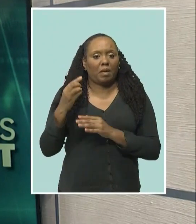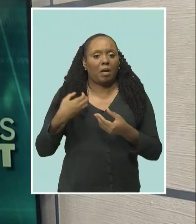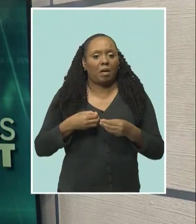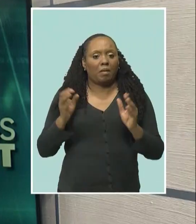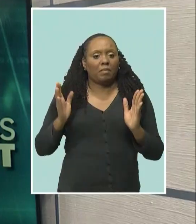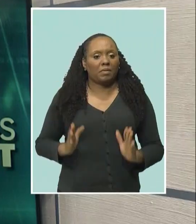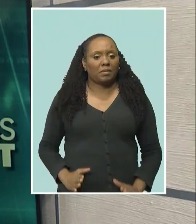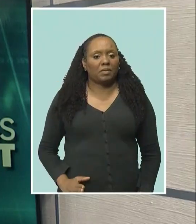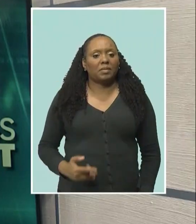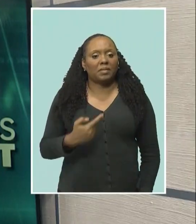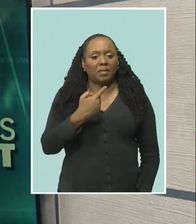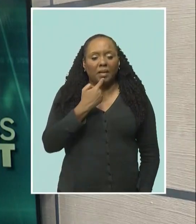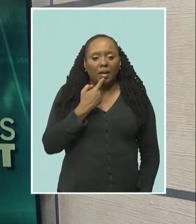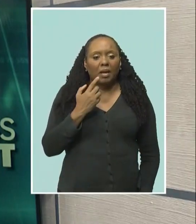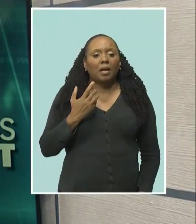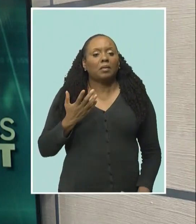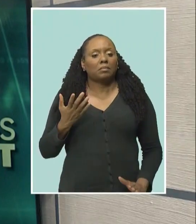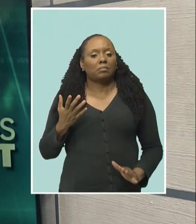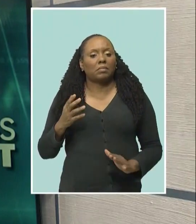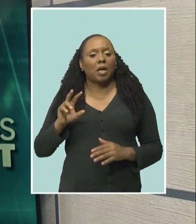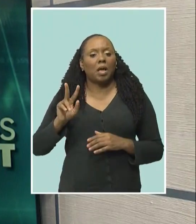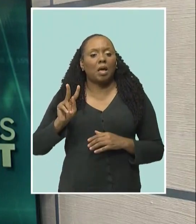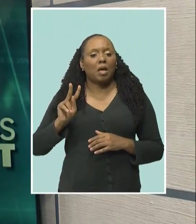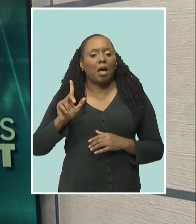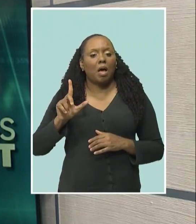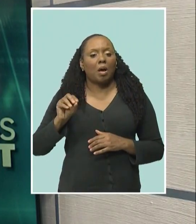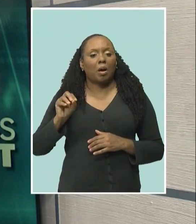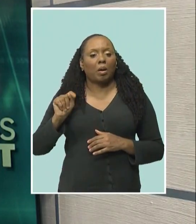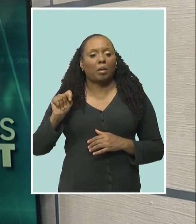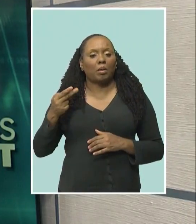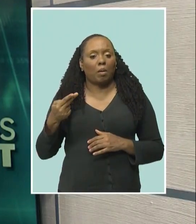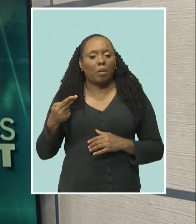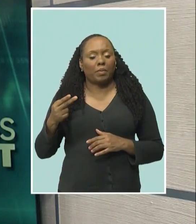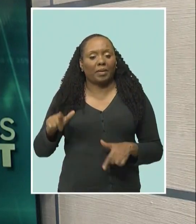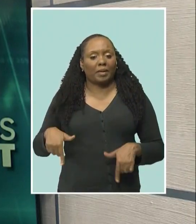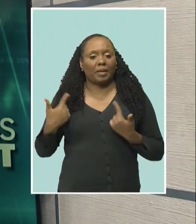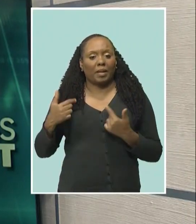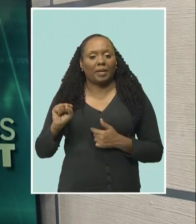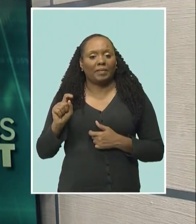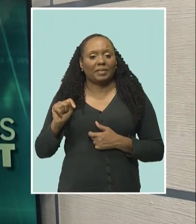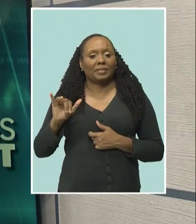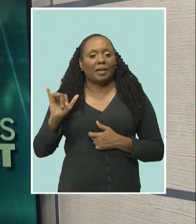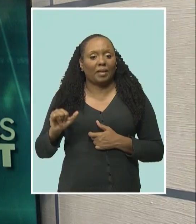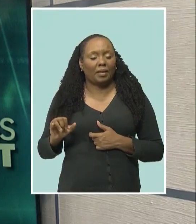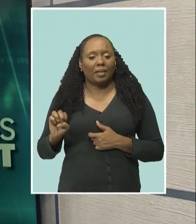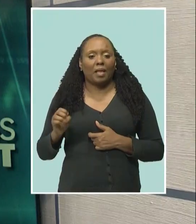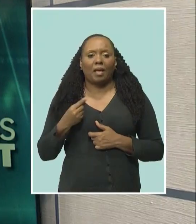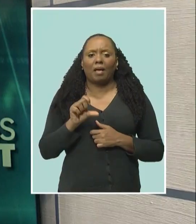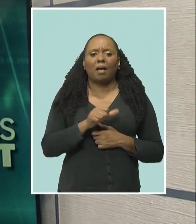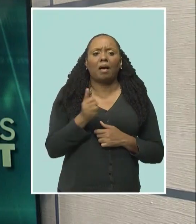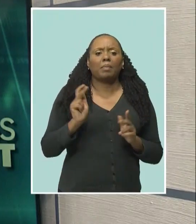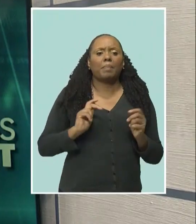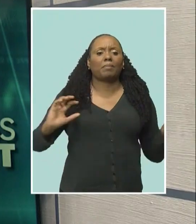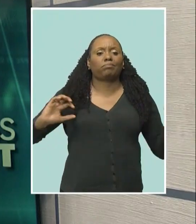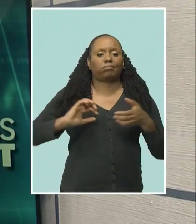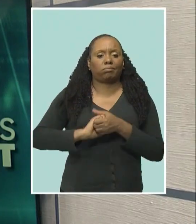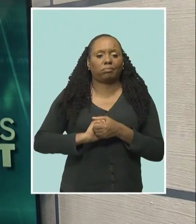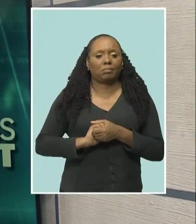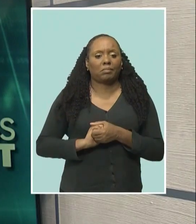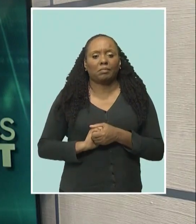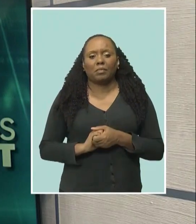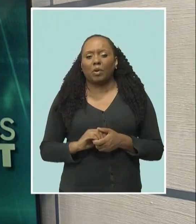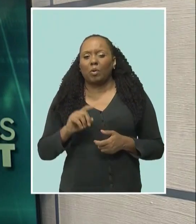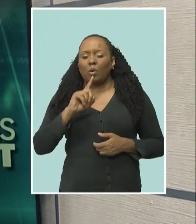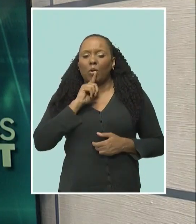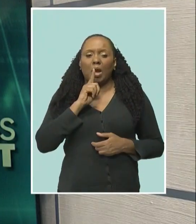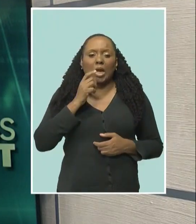Report it was a partnership which included Cloth Lifestyle and a number of sponsors. She said the energy exhibited in this year's